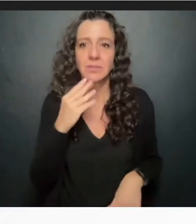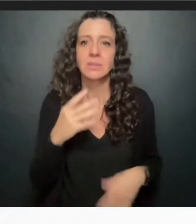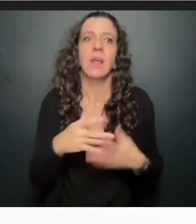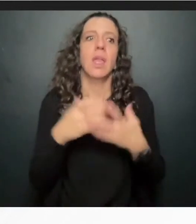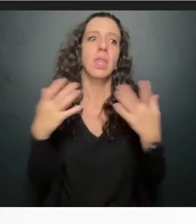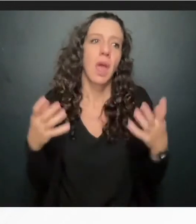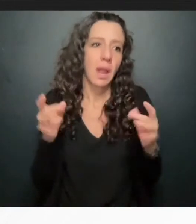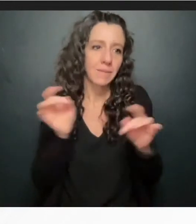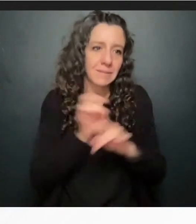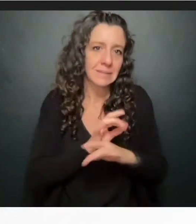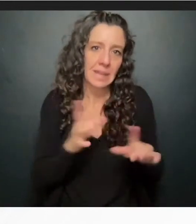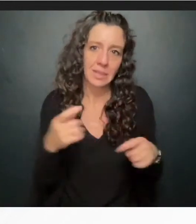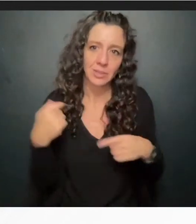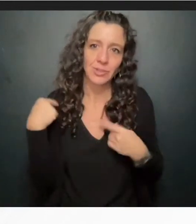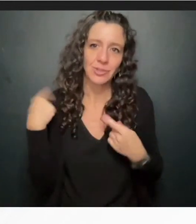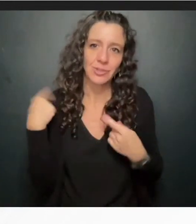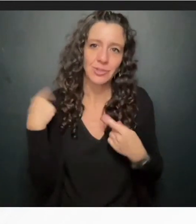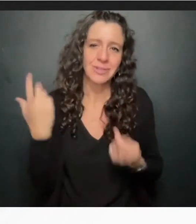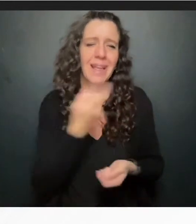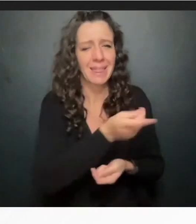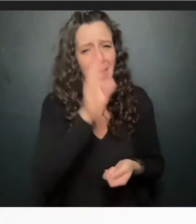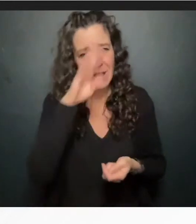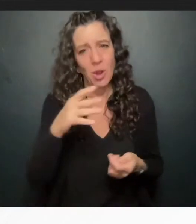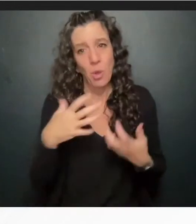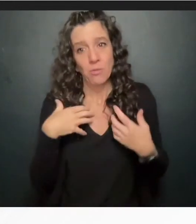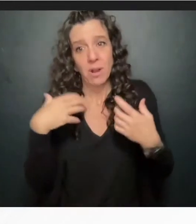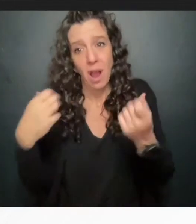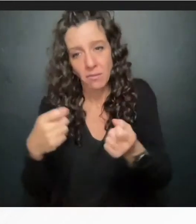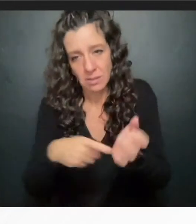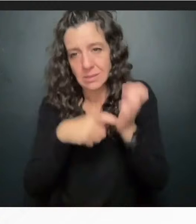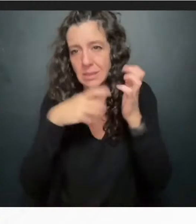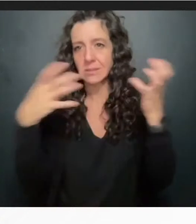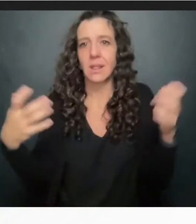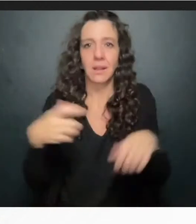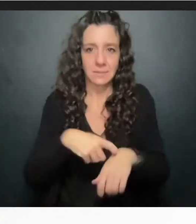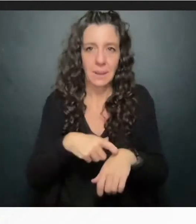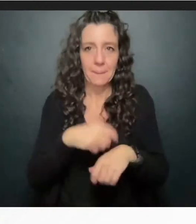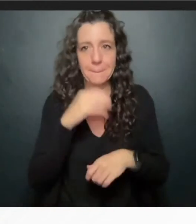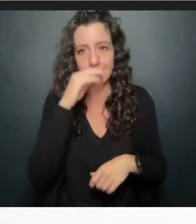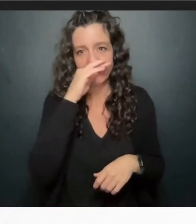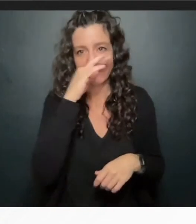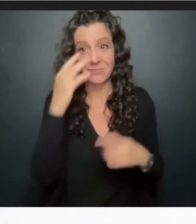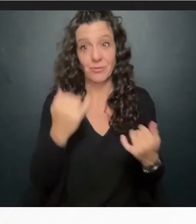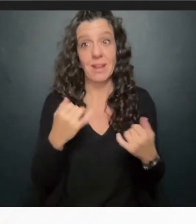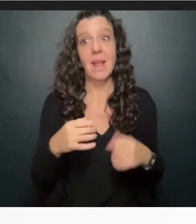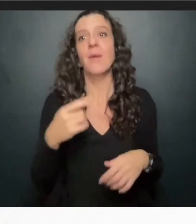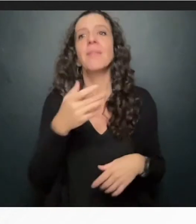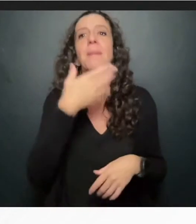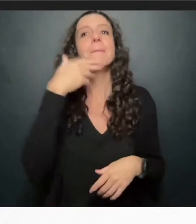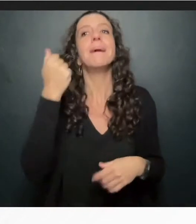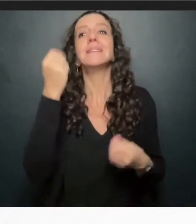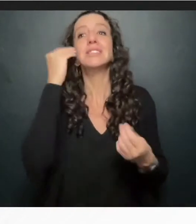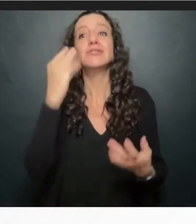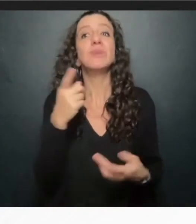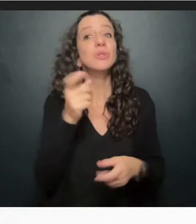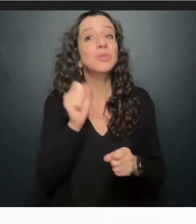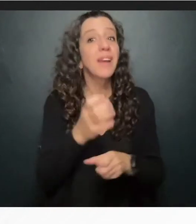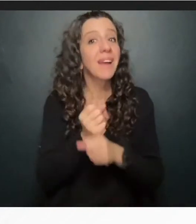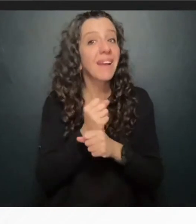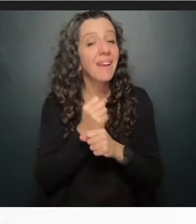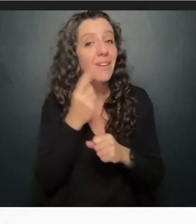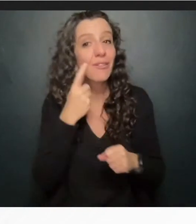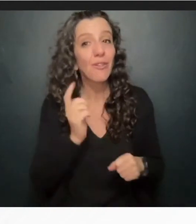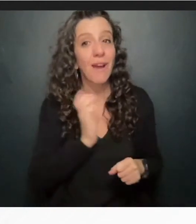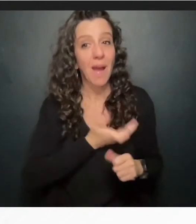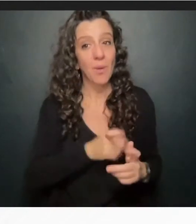disasters and knows that recovery is a long-term process. As of right now, the best information you can get for our